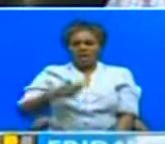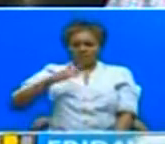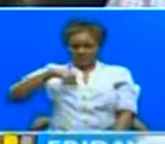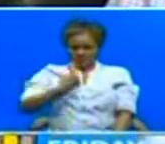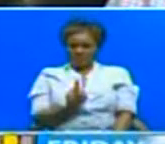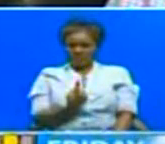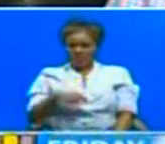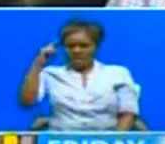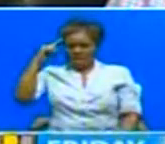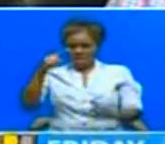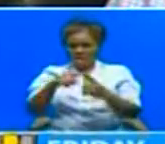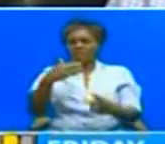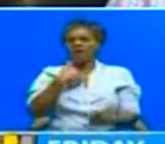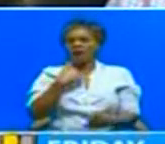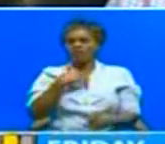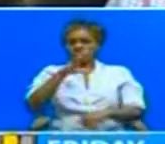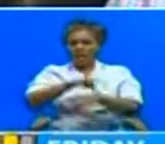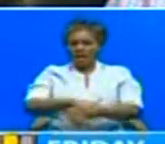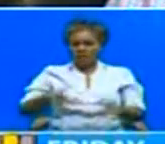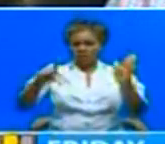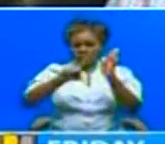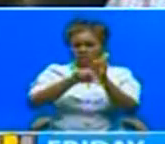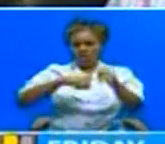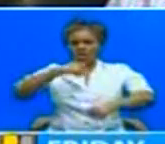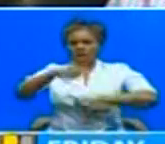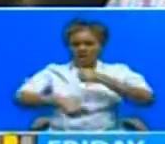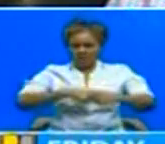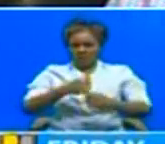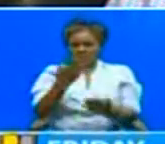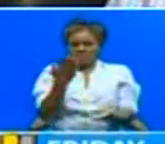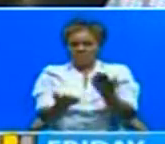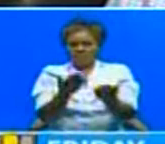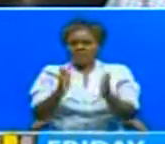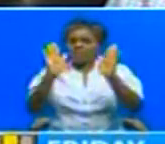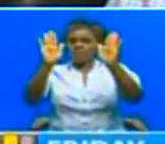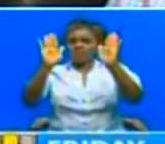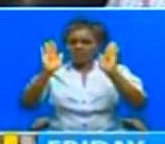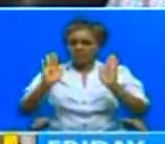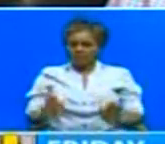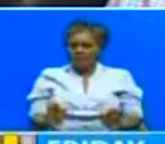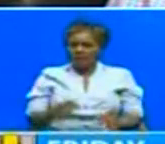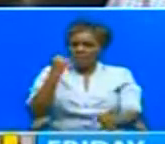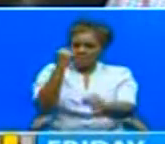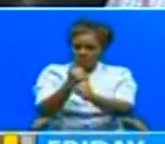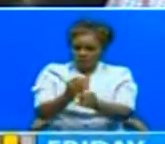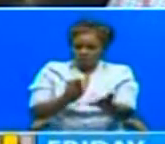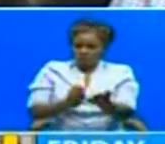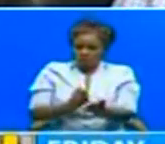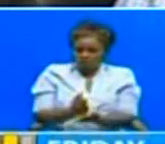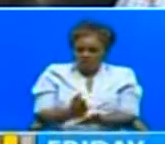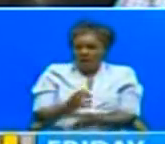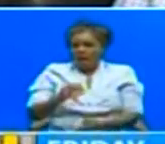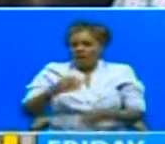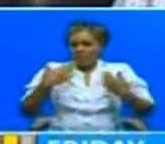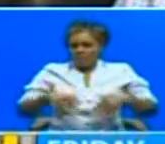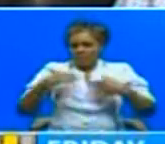intend to seek legal action, such legal action as may be necessary, to ensure that those who have abused